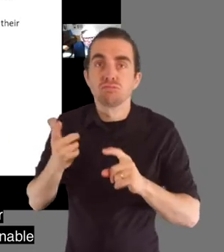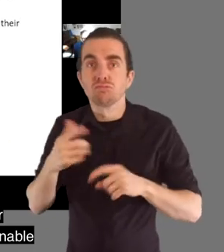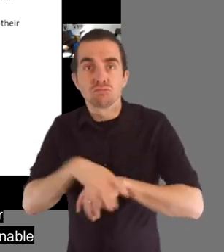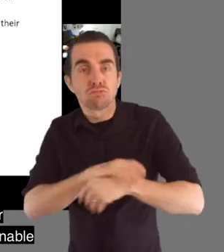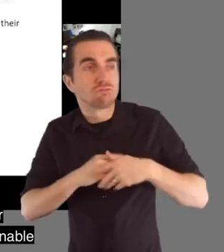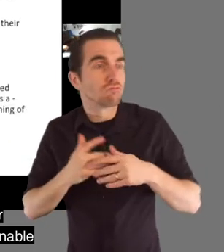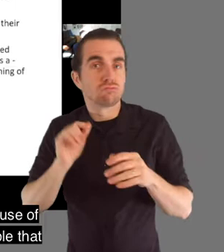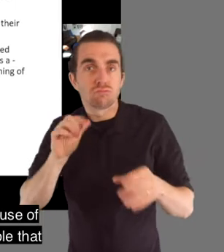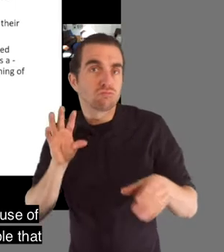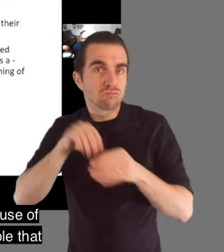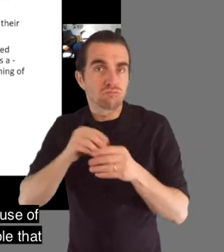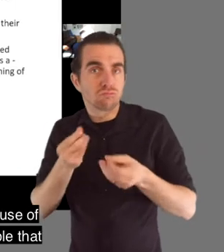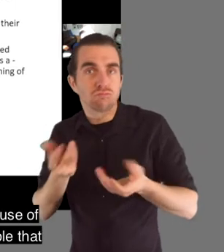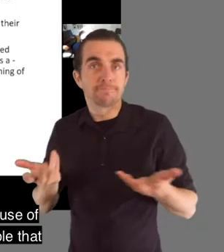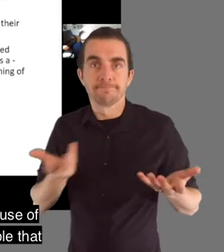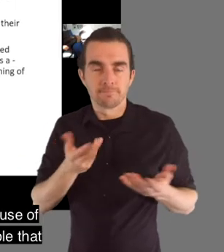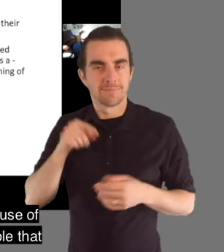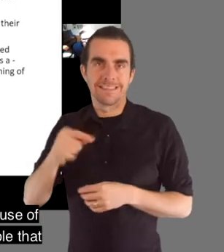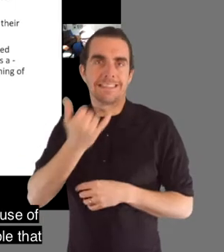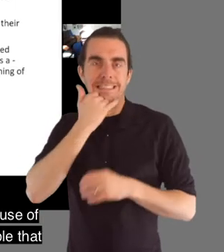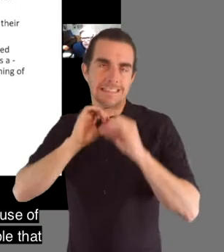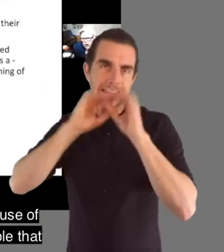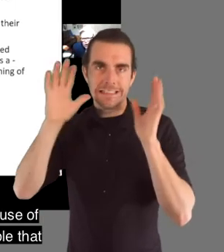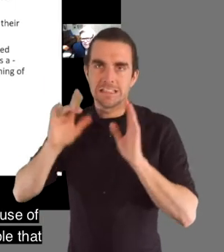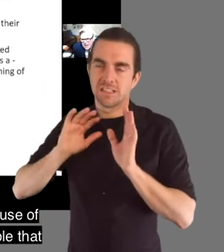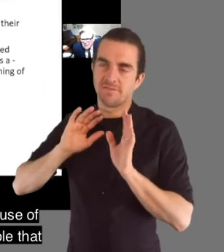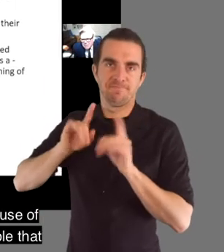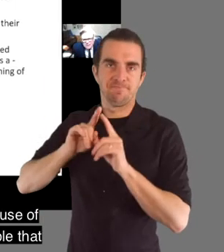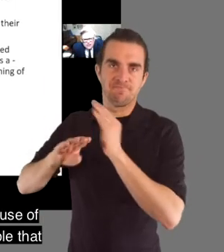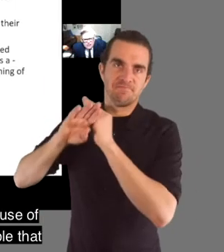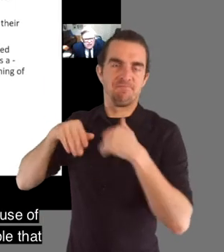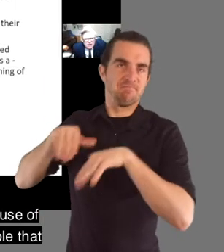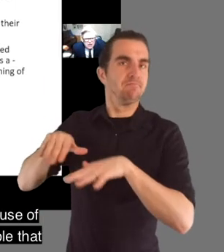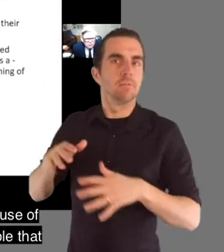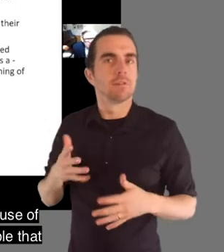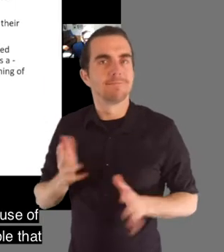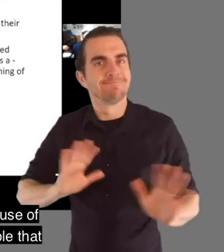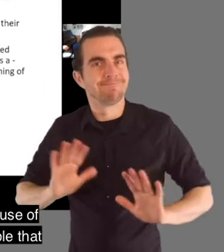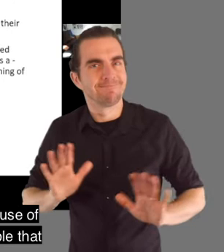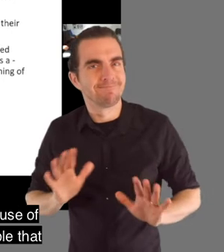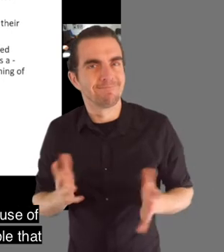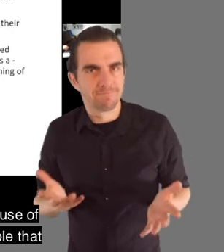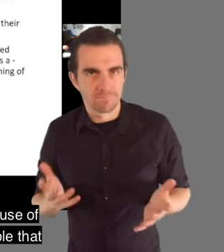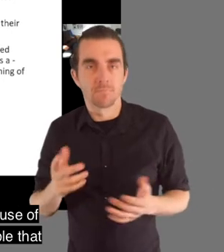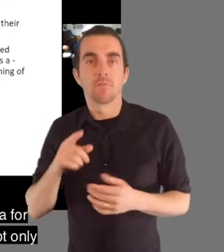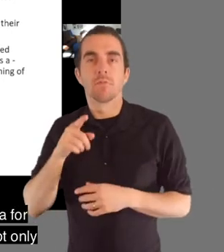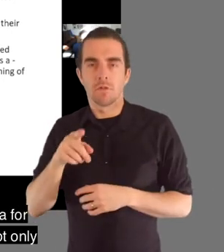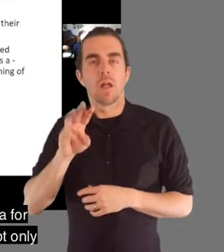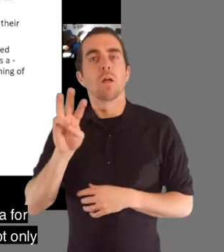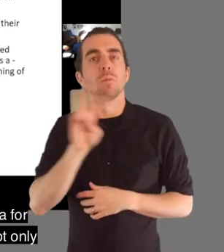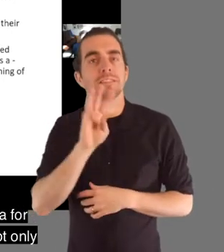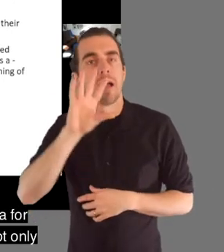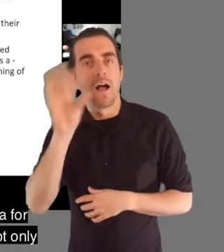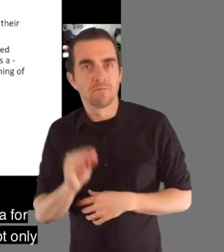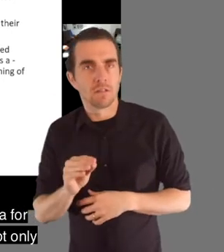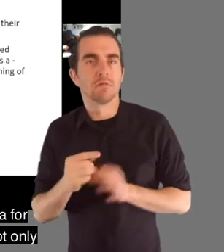Disabled people are unable to contribute. Stigma occurs because of the expectation that disabled people, that they are a